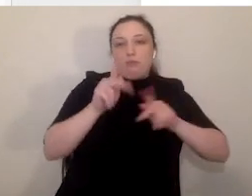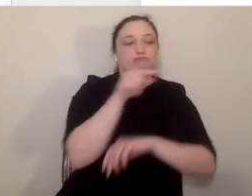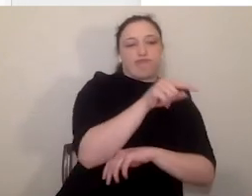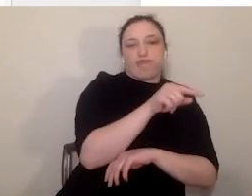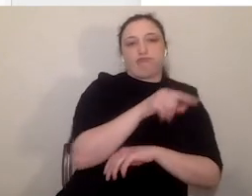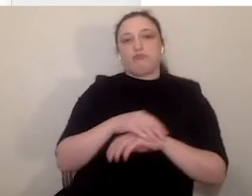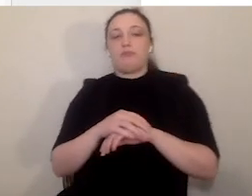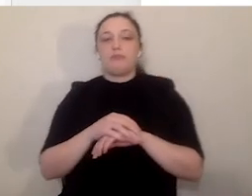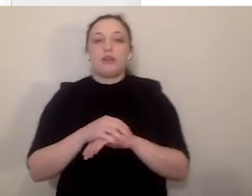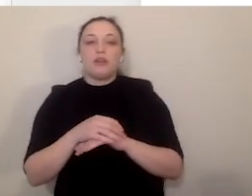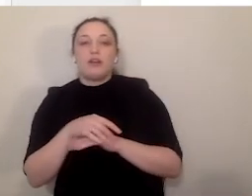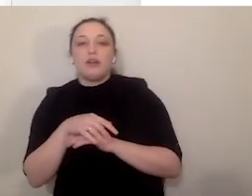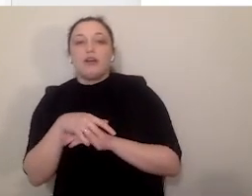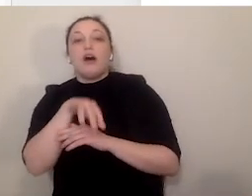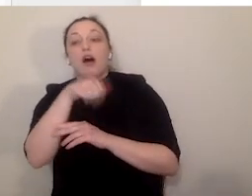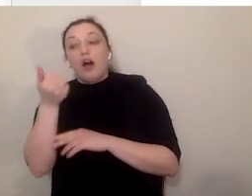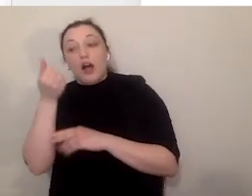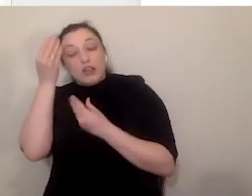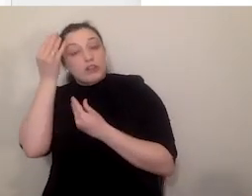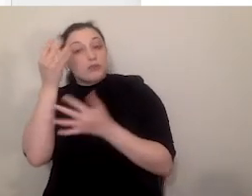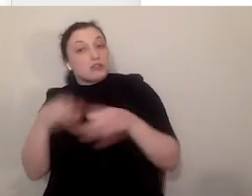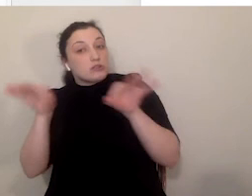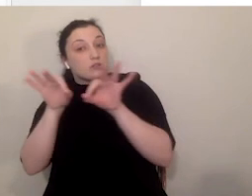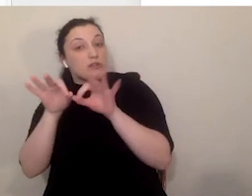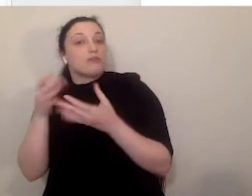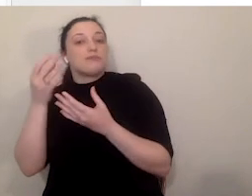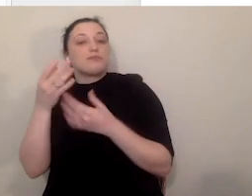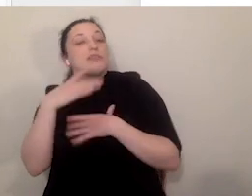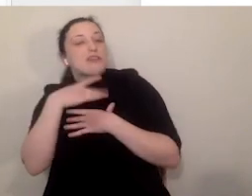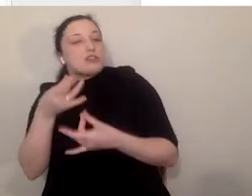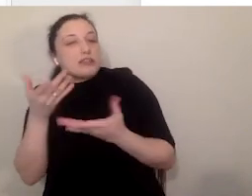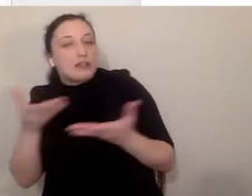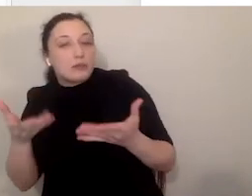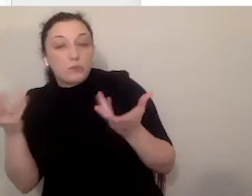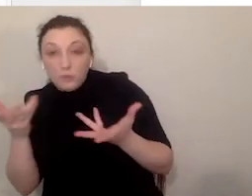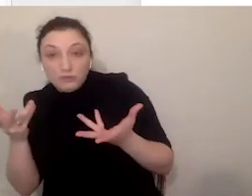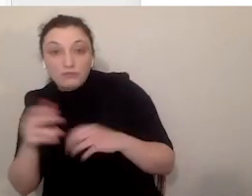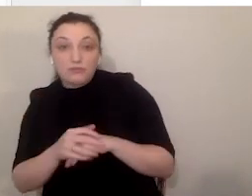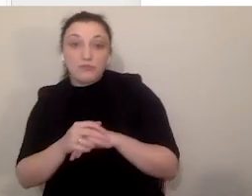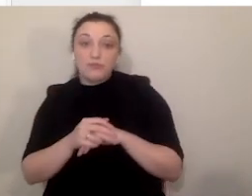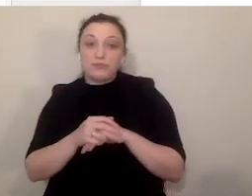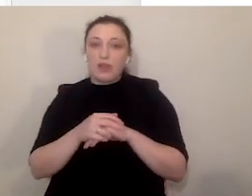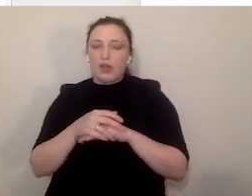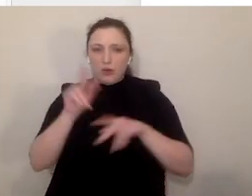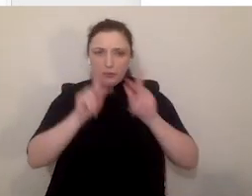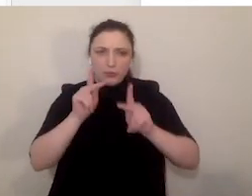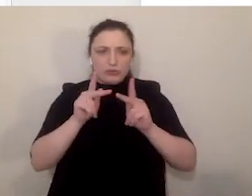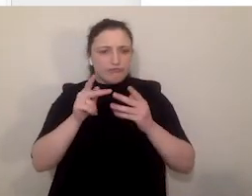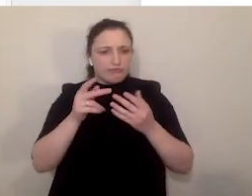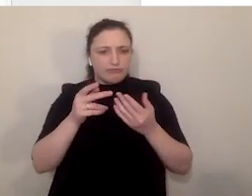The other interesting thing about this is that one builds one's social networks through knowing people, whether